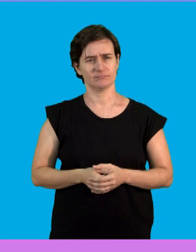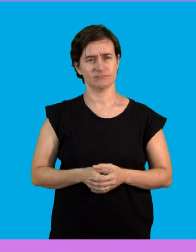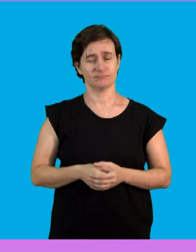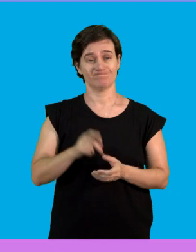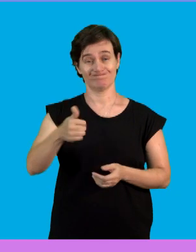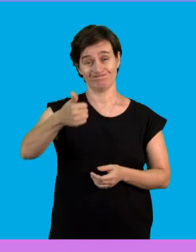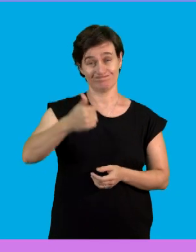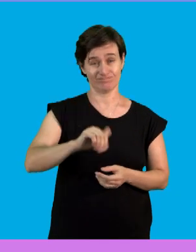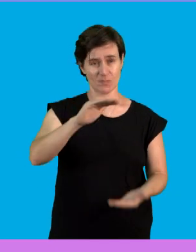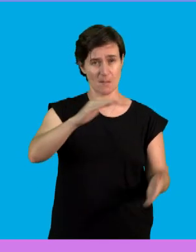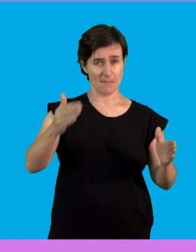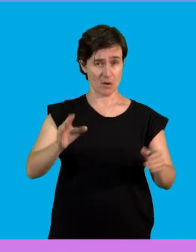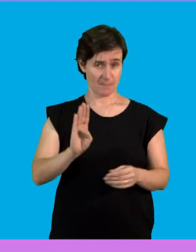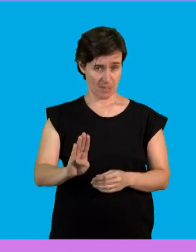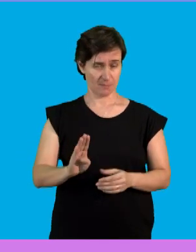to box B,